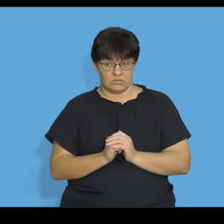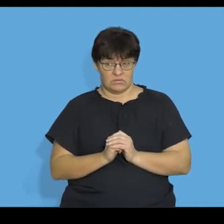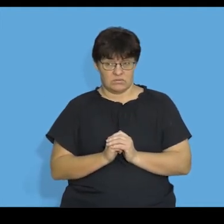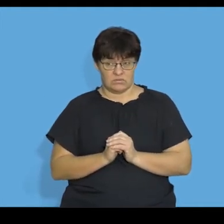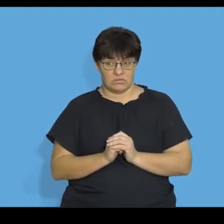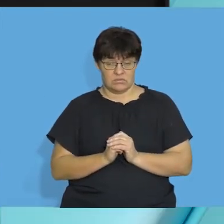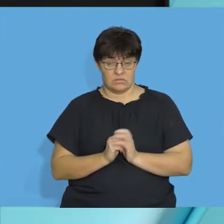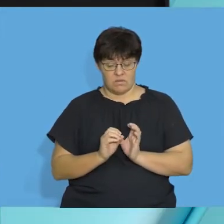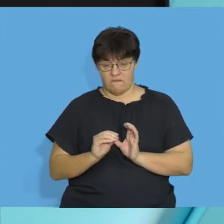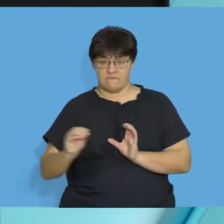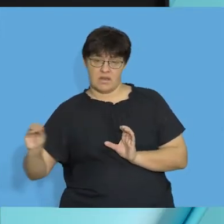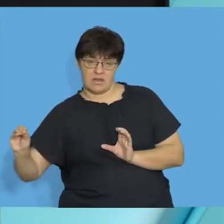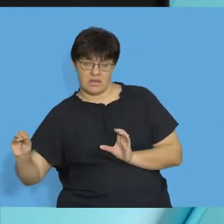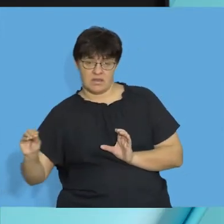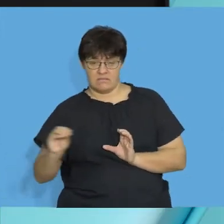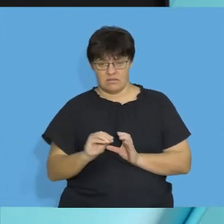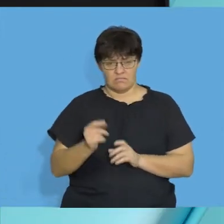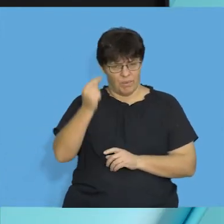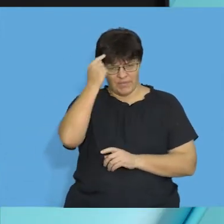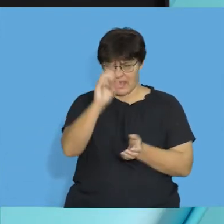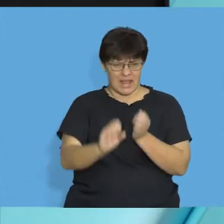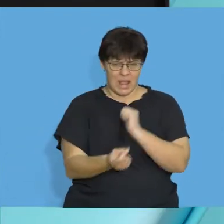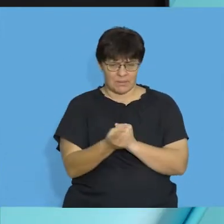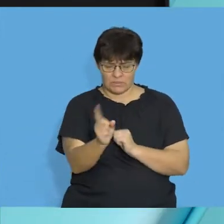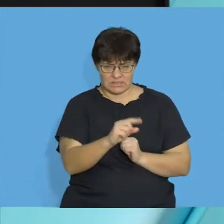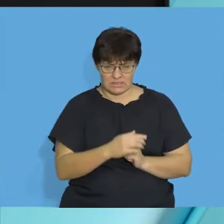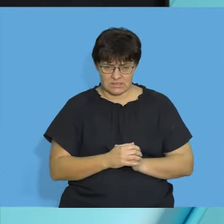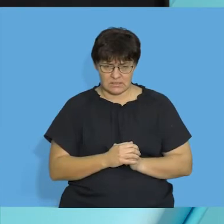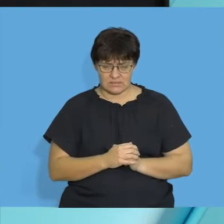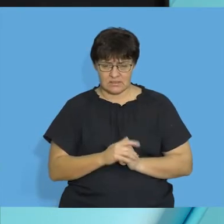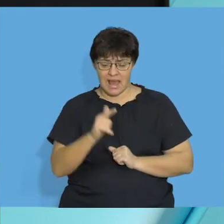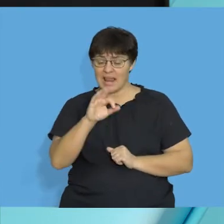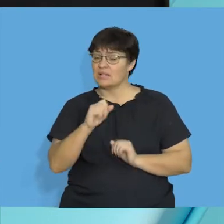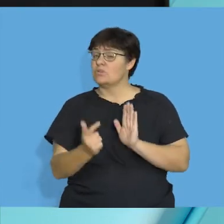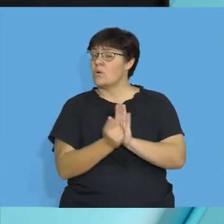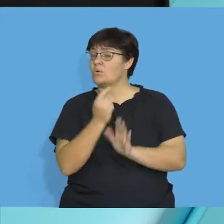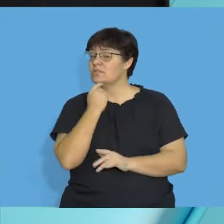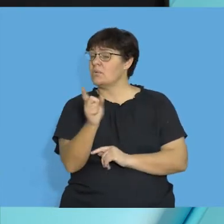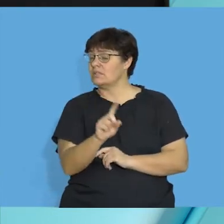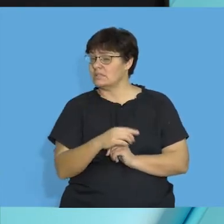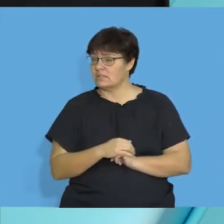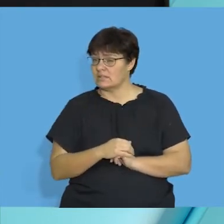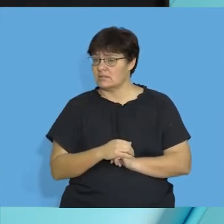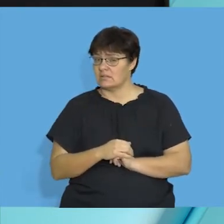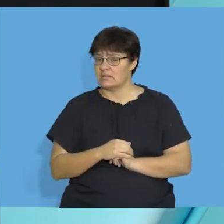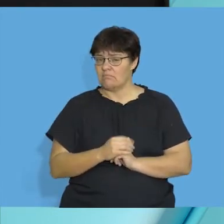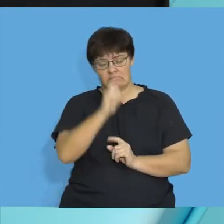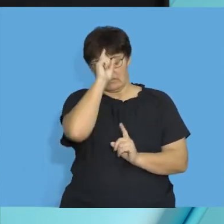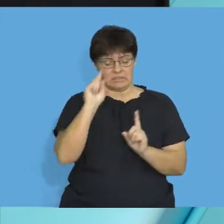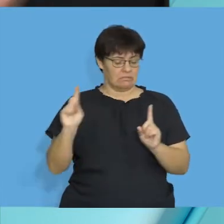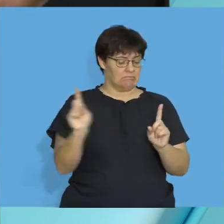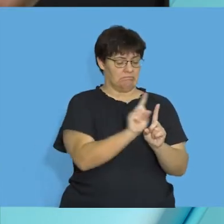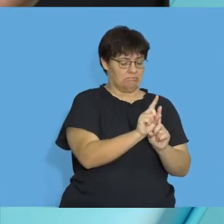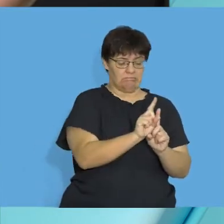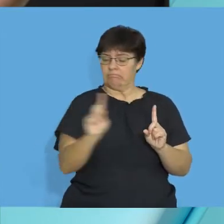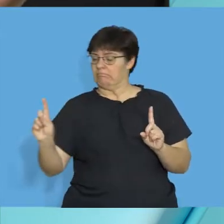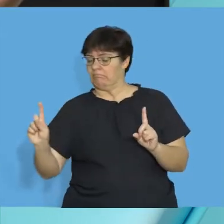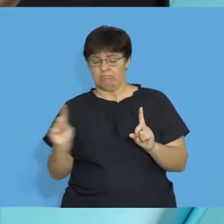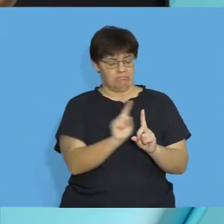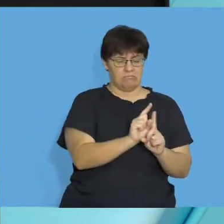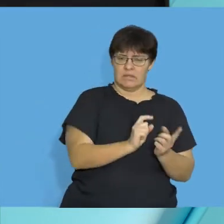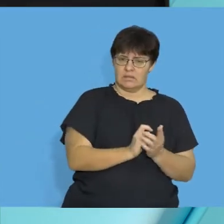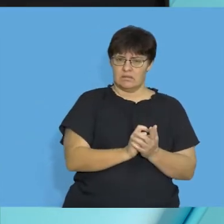further away. What do you think is going to happen? What does Lenz's law say? Remember the undecided teenager? You're pulling the south pole